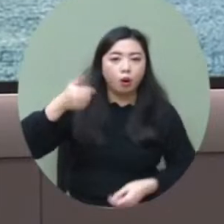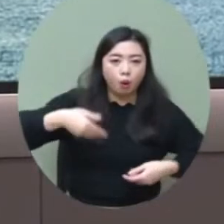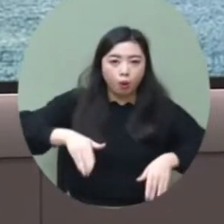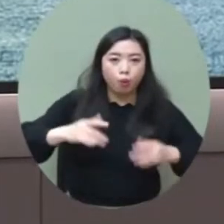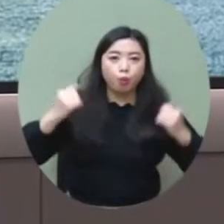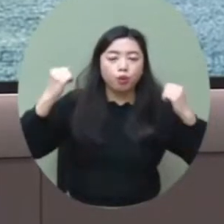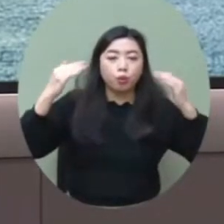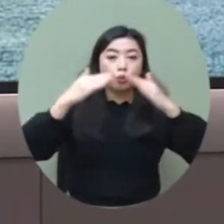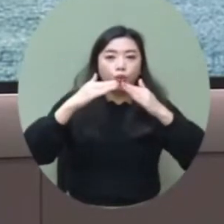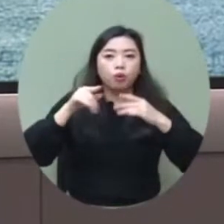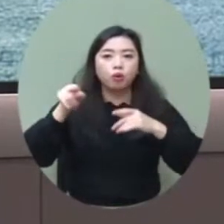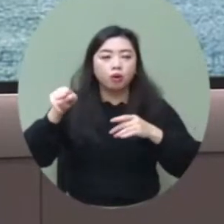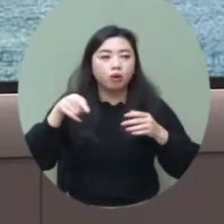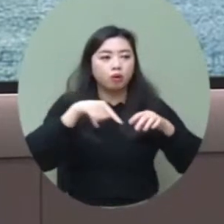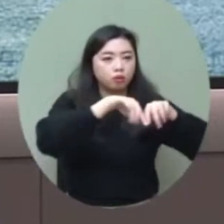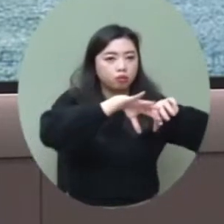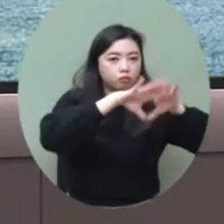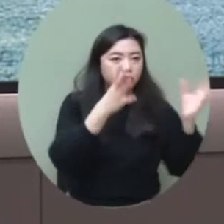On Sunday,